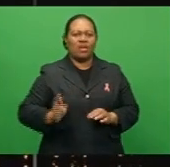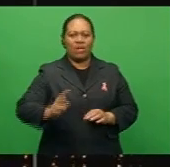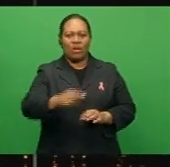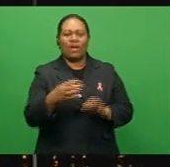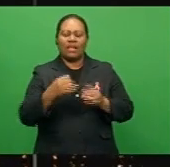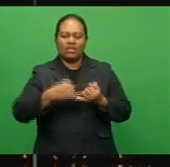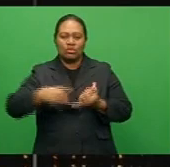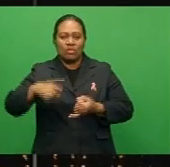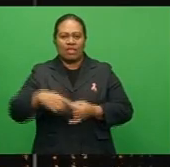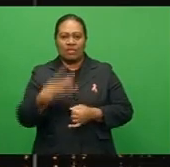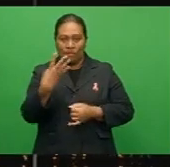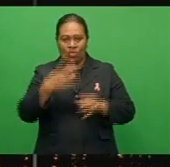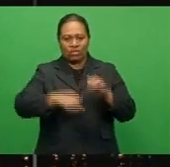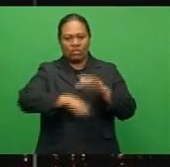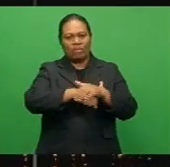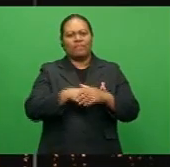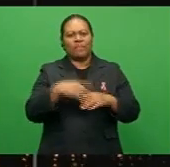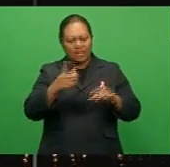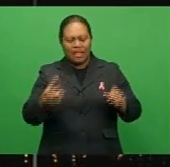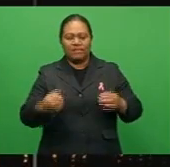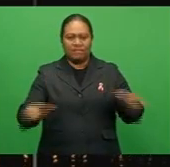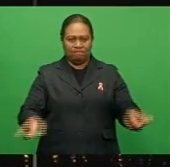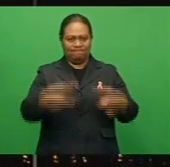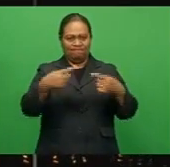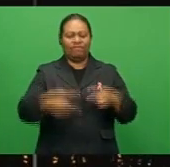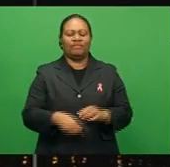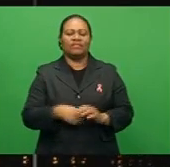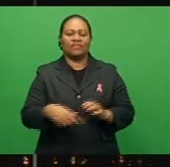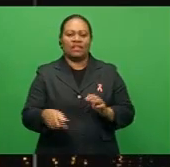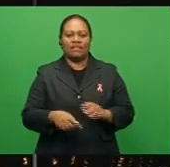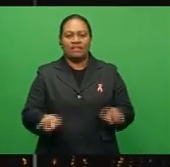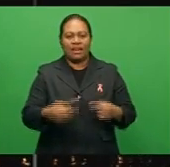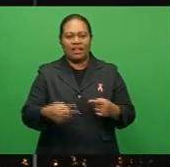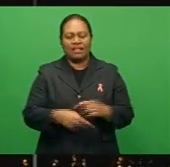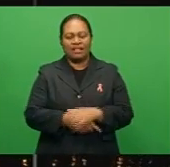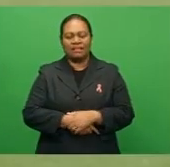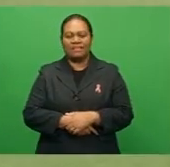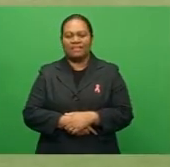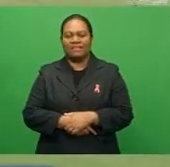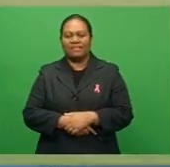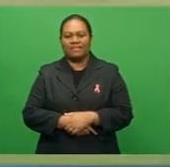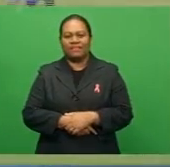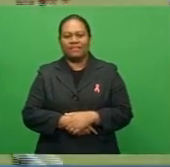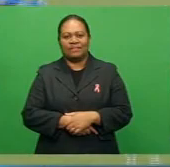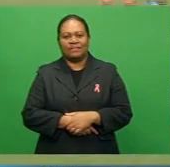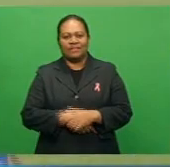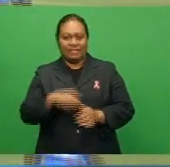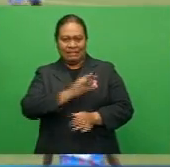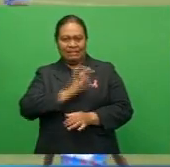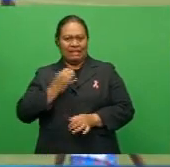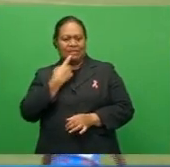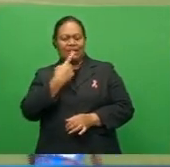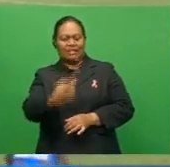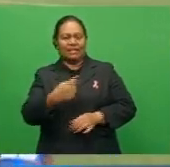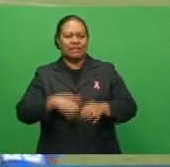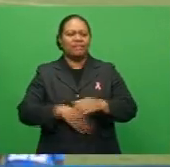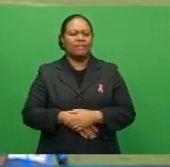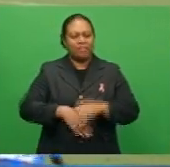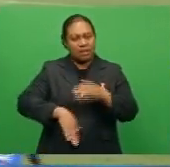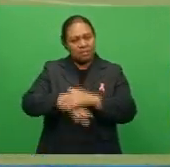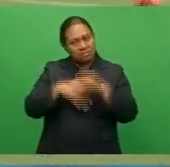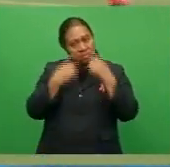dimension of the game that's going on now. I think we will be preparing very well to meet Namosi next week. The Navua football team could not